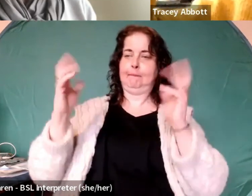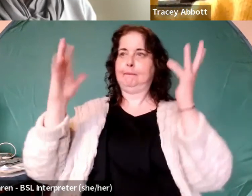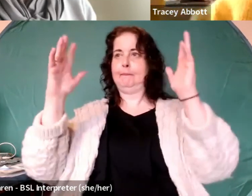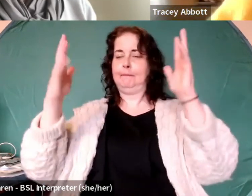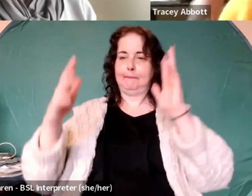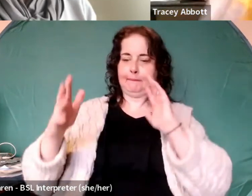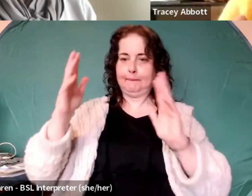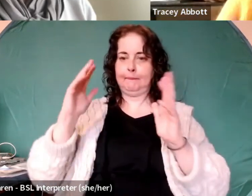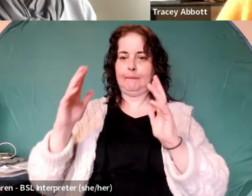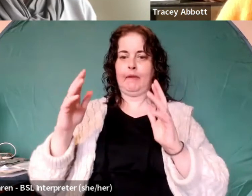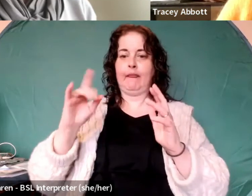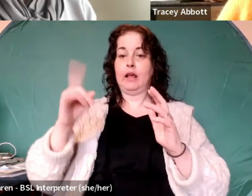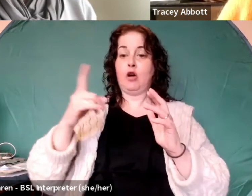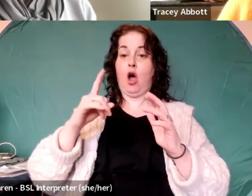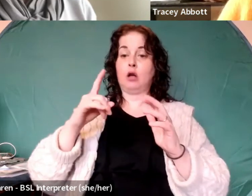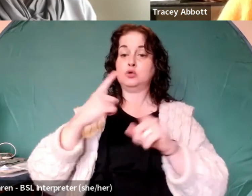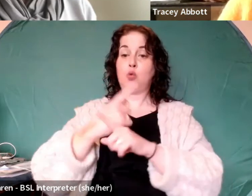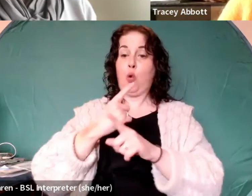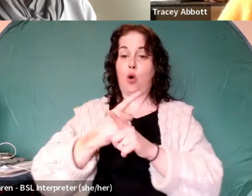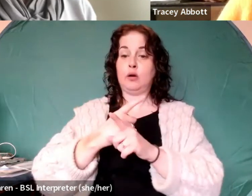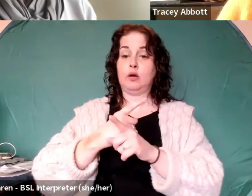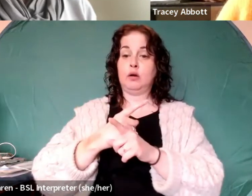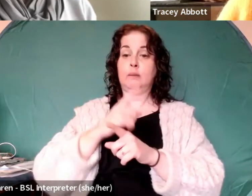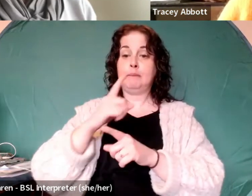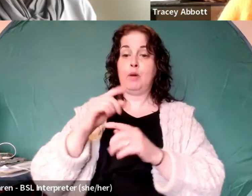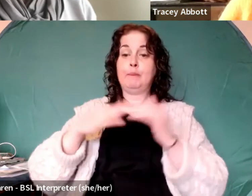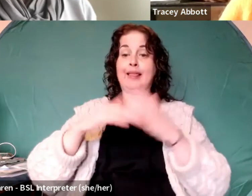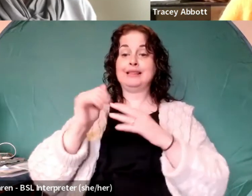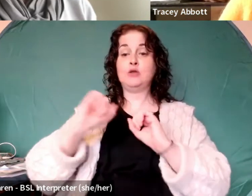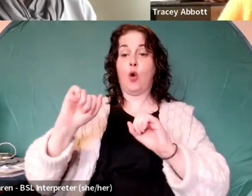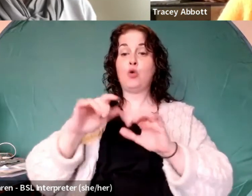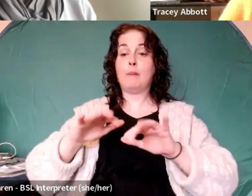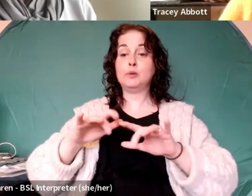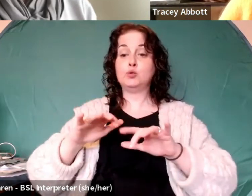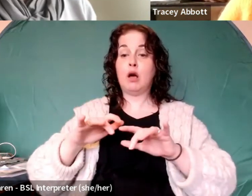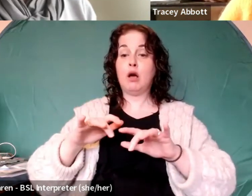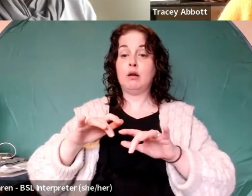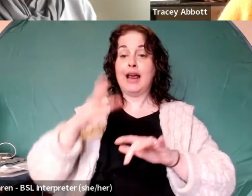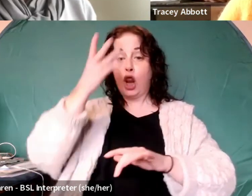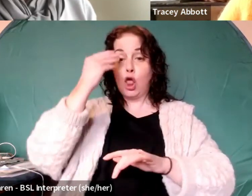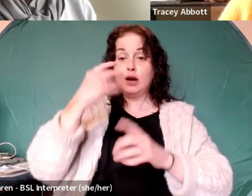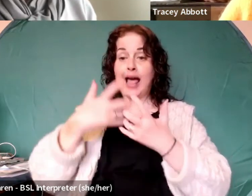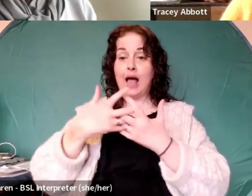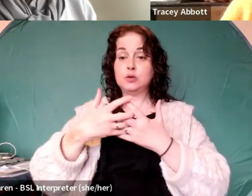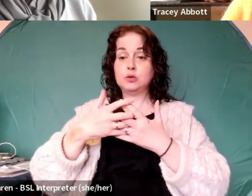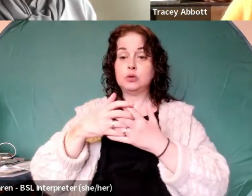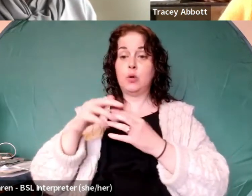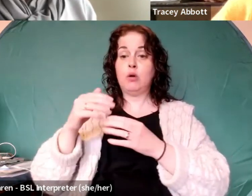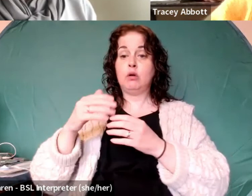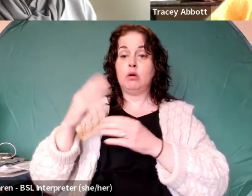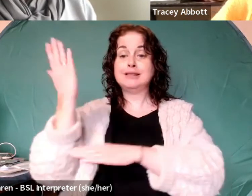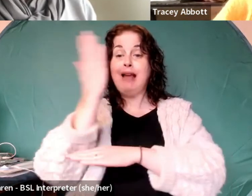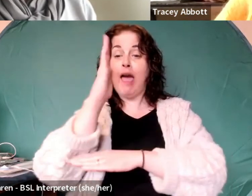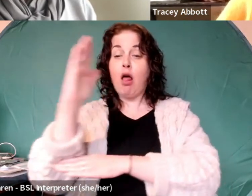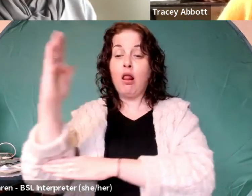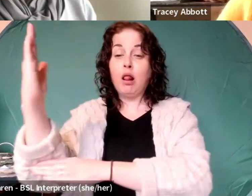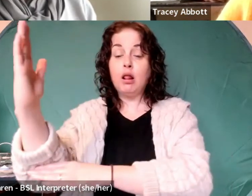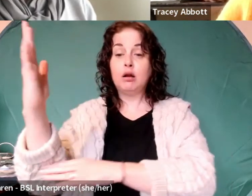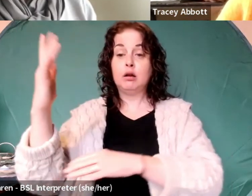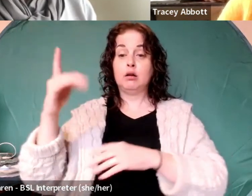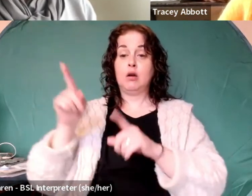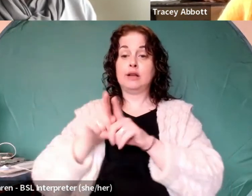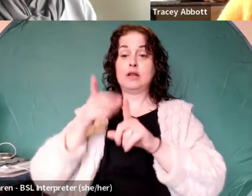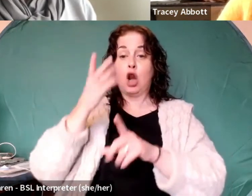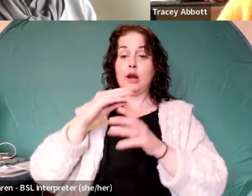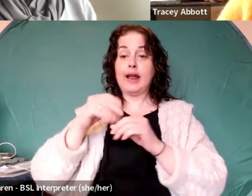place. He can't really talk. He's built his own computer. He's learned how to sail a boat single-handedly, and he's learning